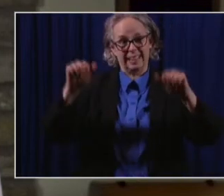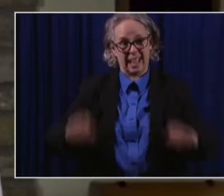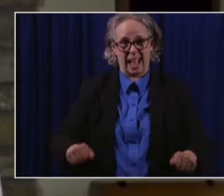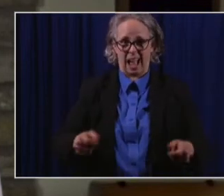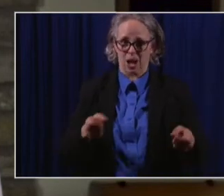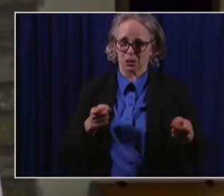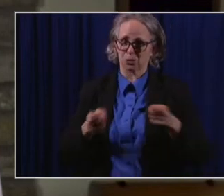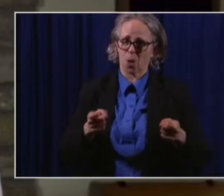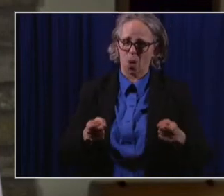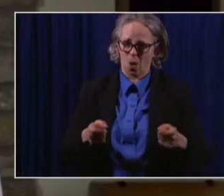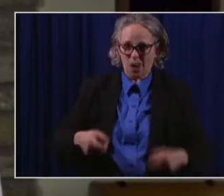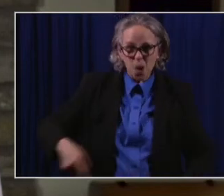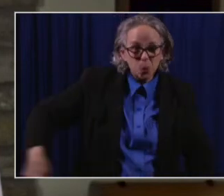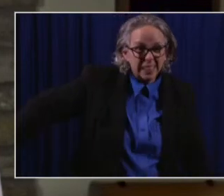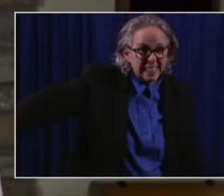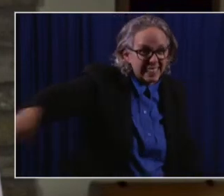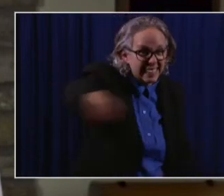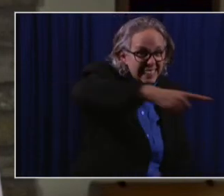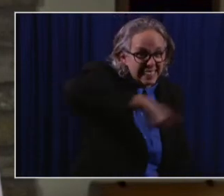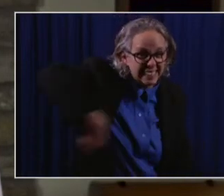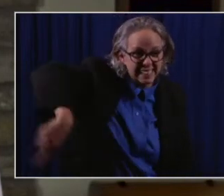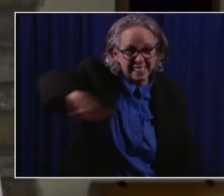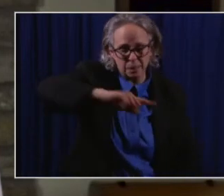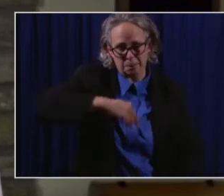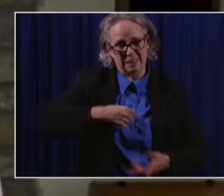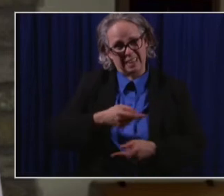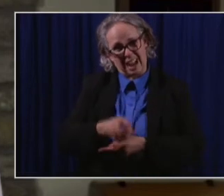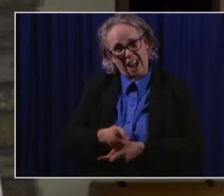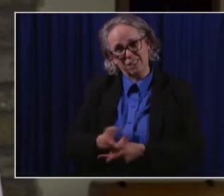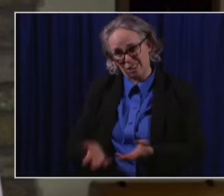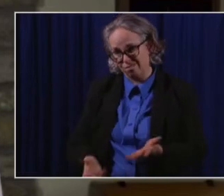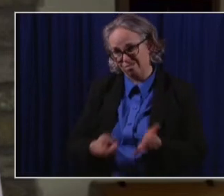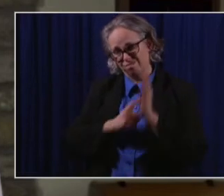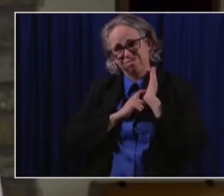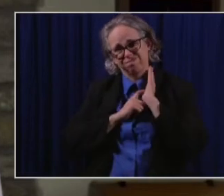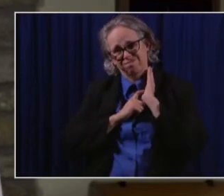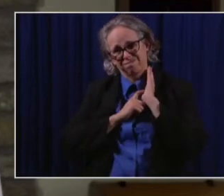careful, but we can do them.